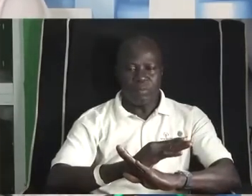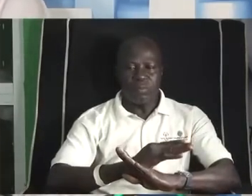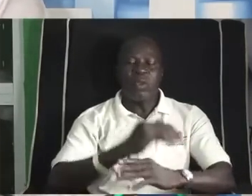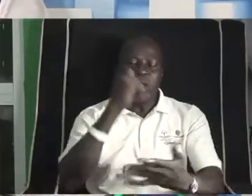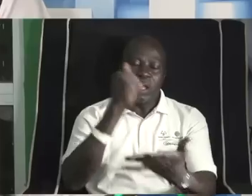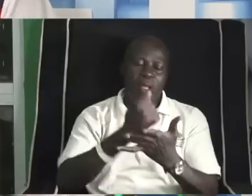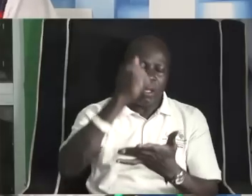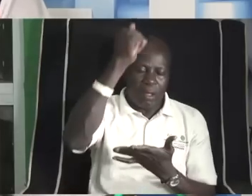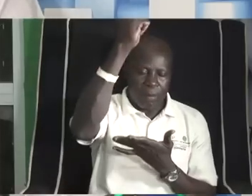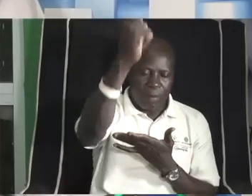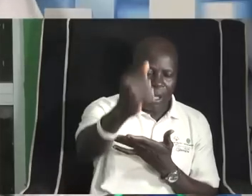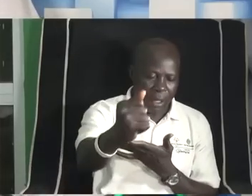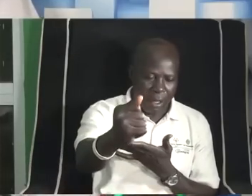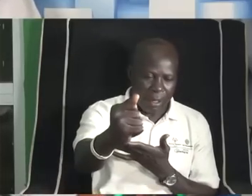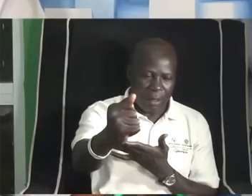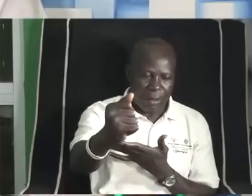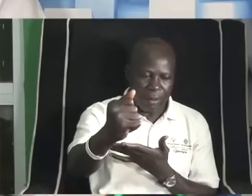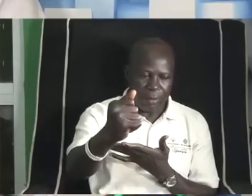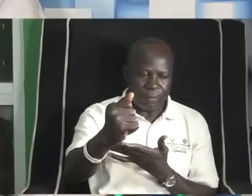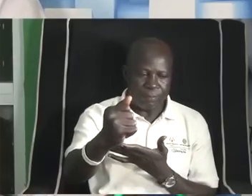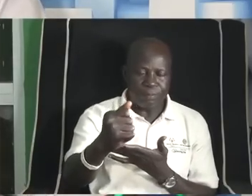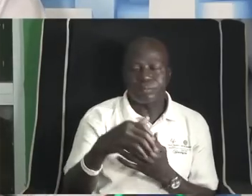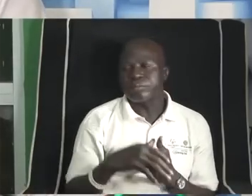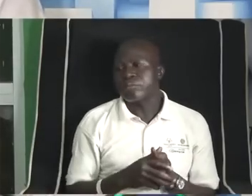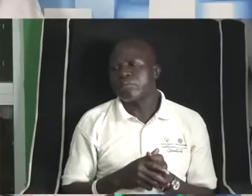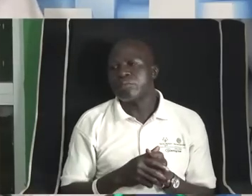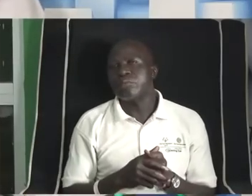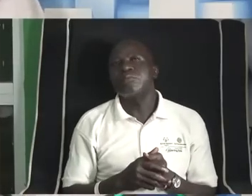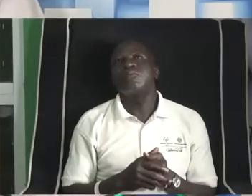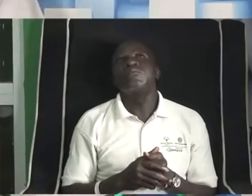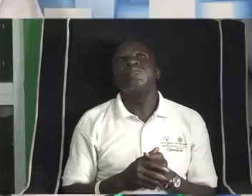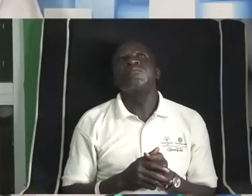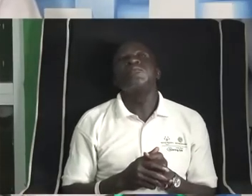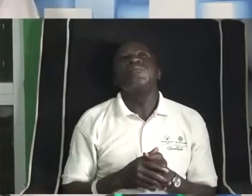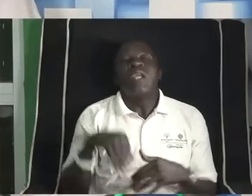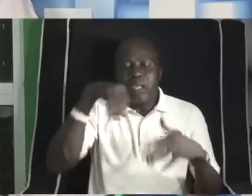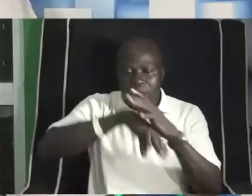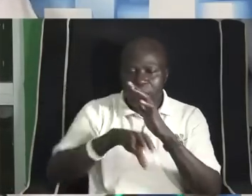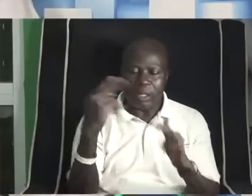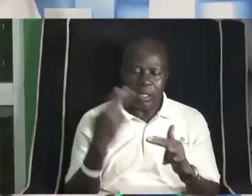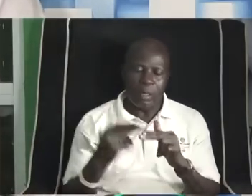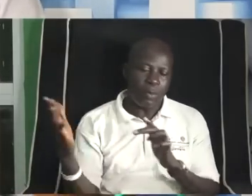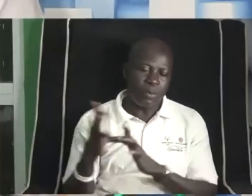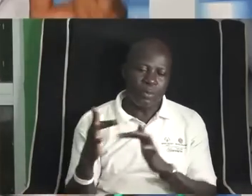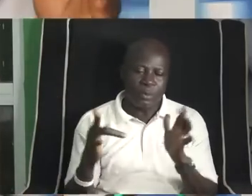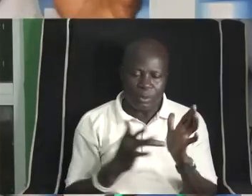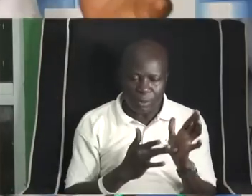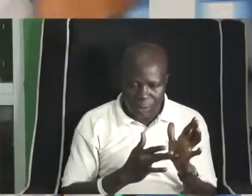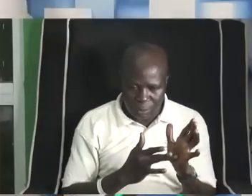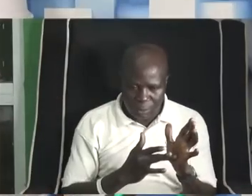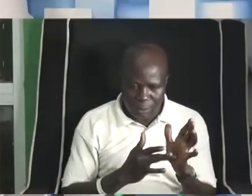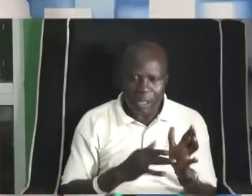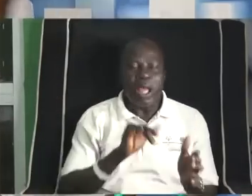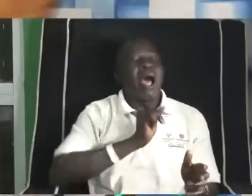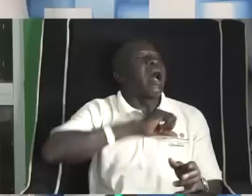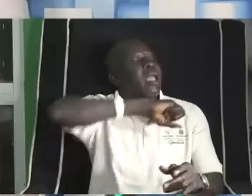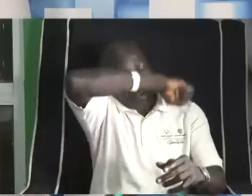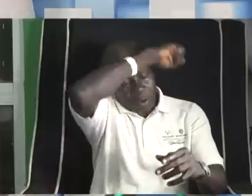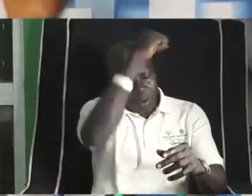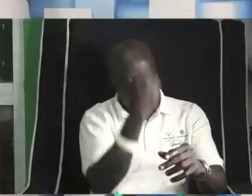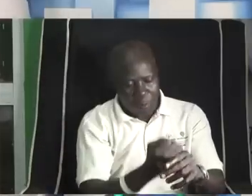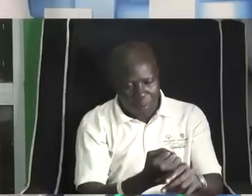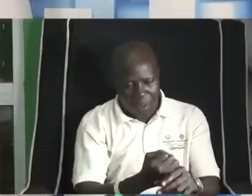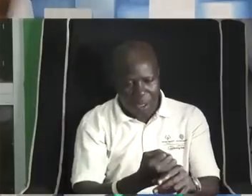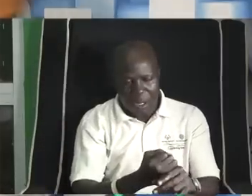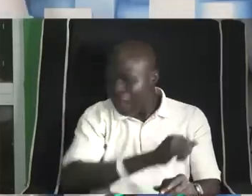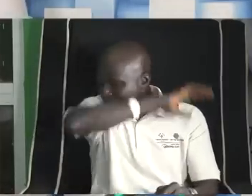yeah, oh, that, no. Never will stop them. In the name of Jesus, I